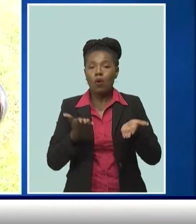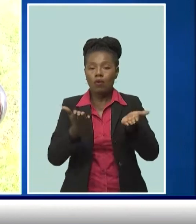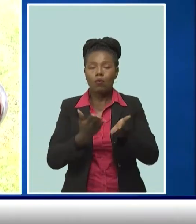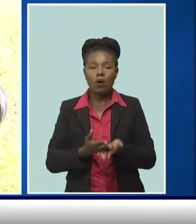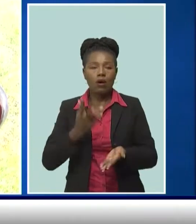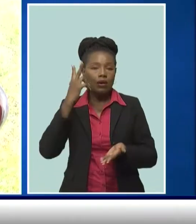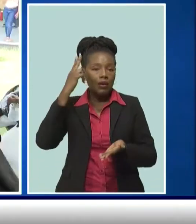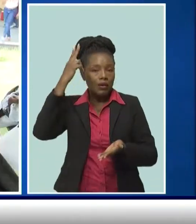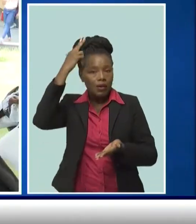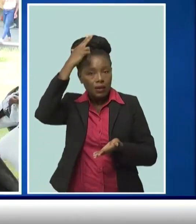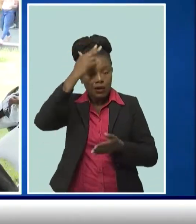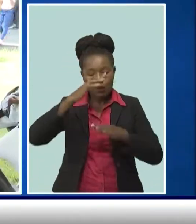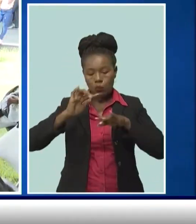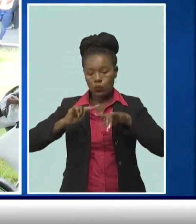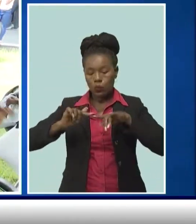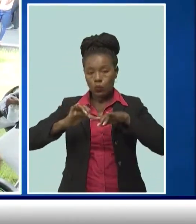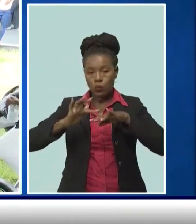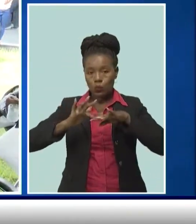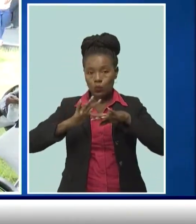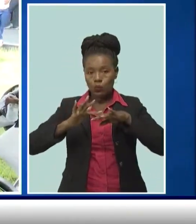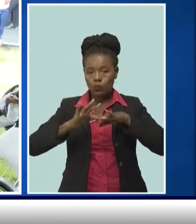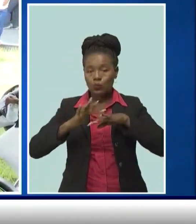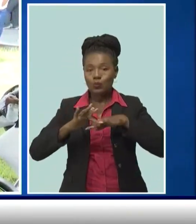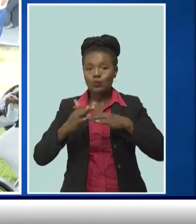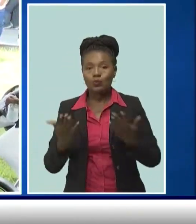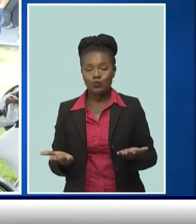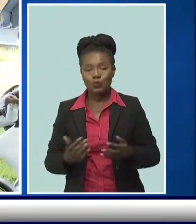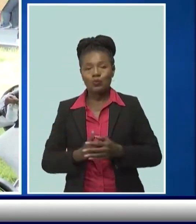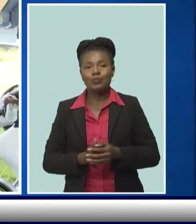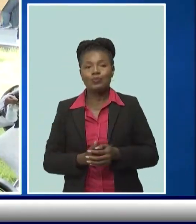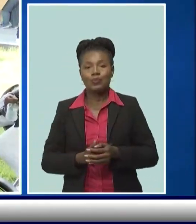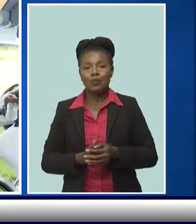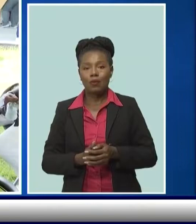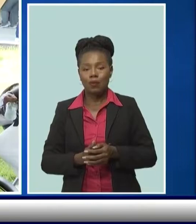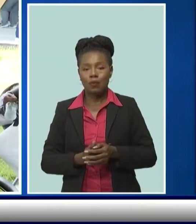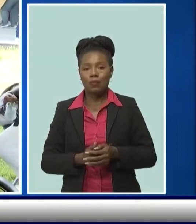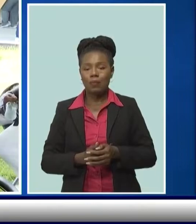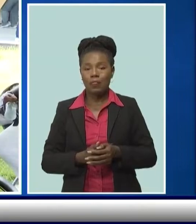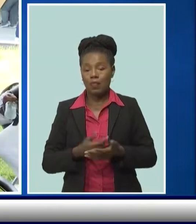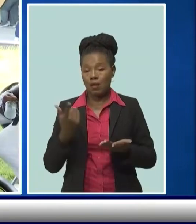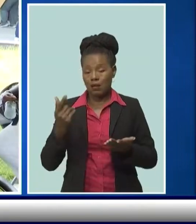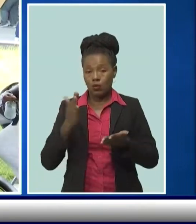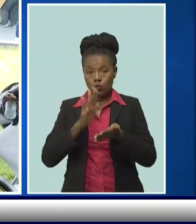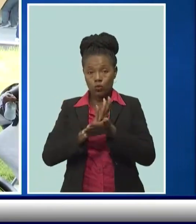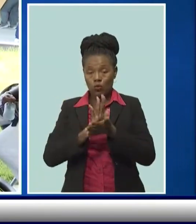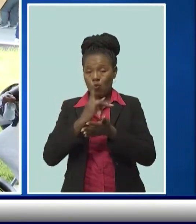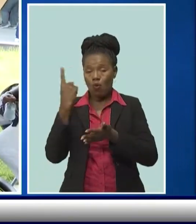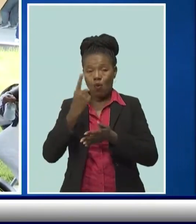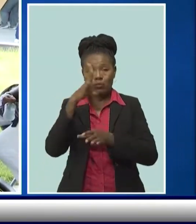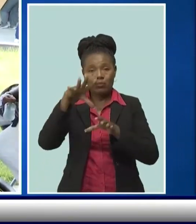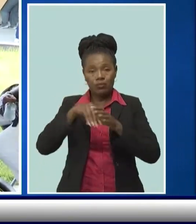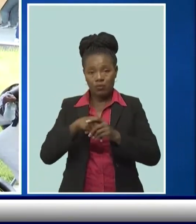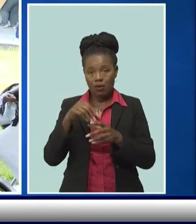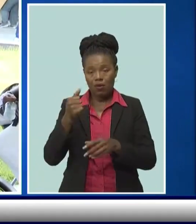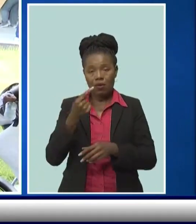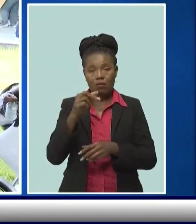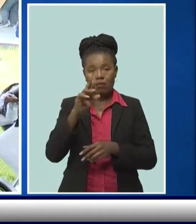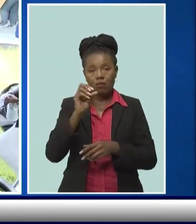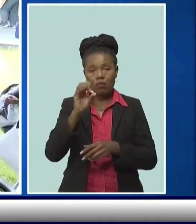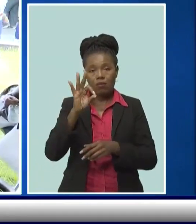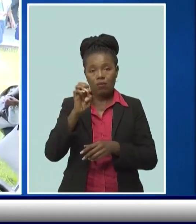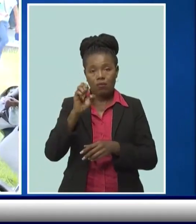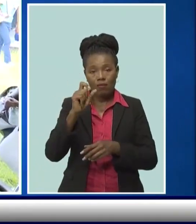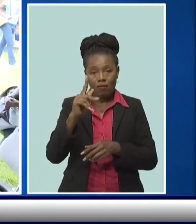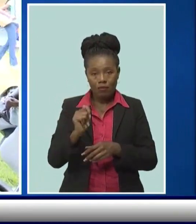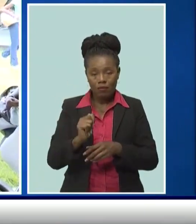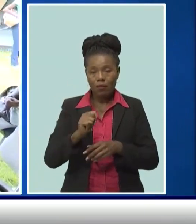hairstyles. Grantley Adams School has always had a presence at Agrofest, And at the same time, within our school curriculum, the students